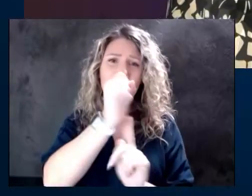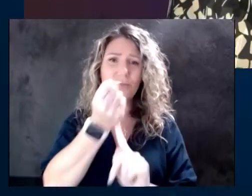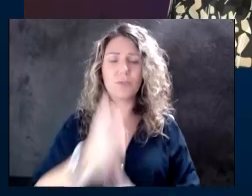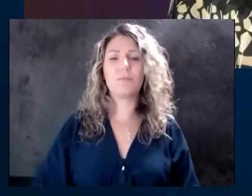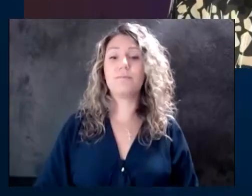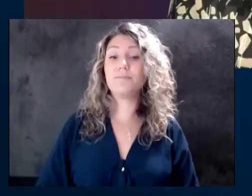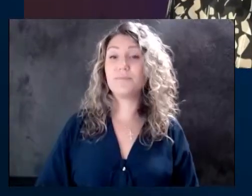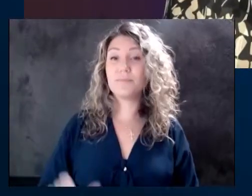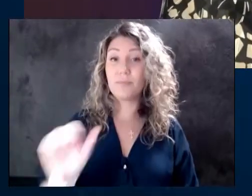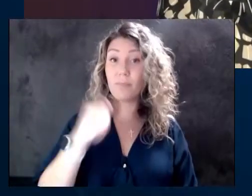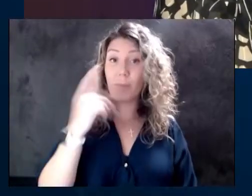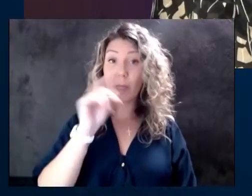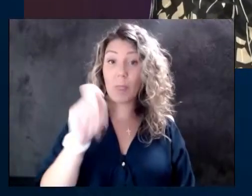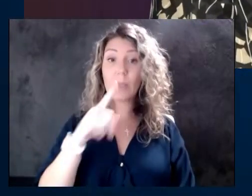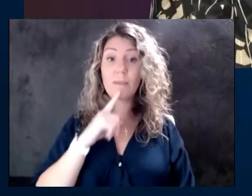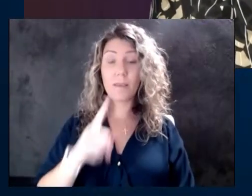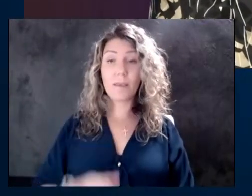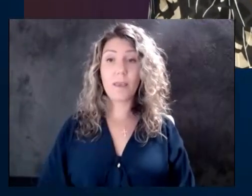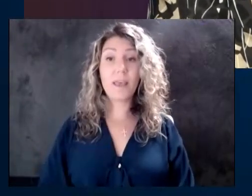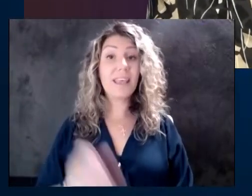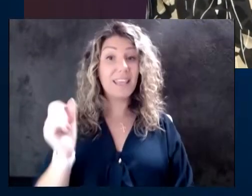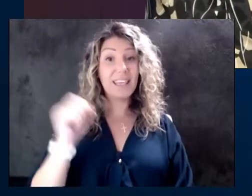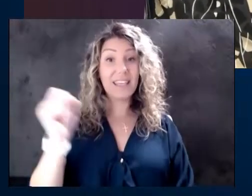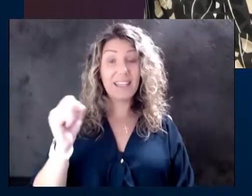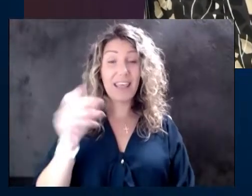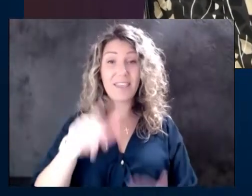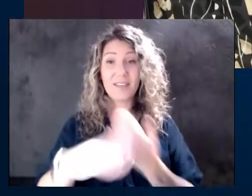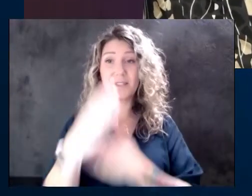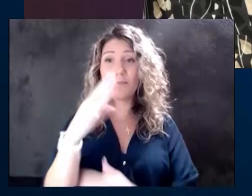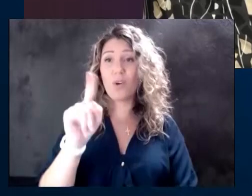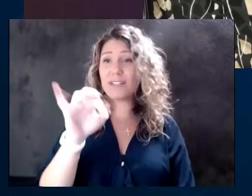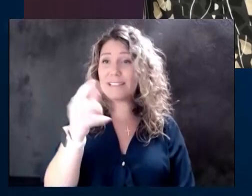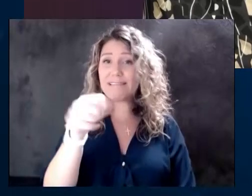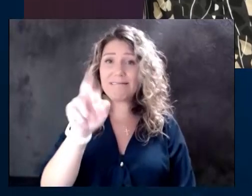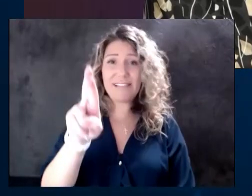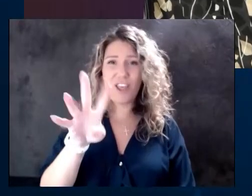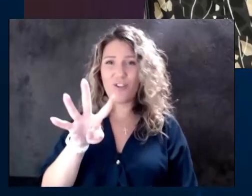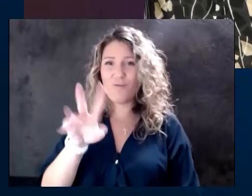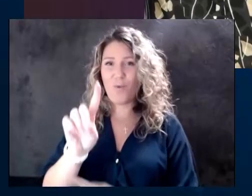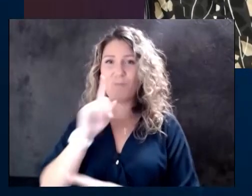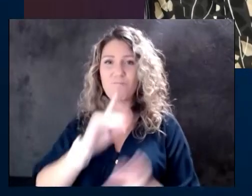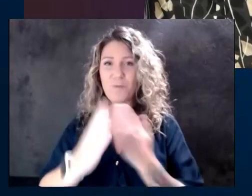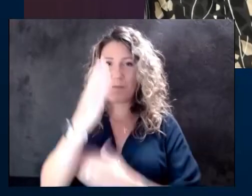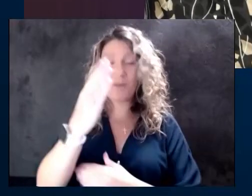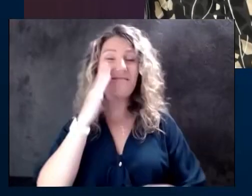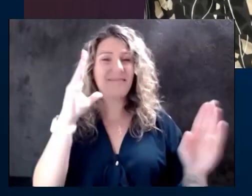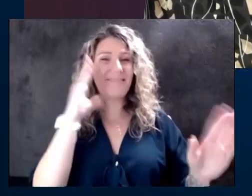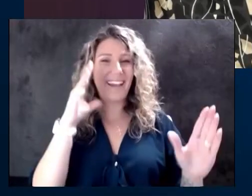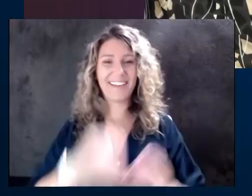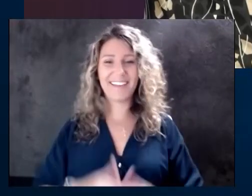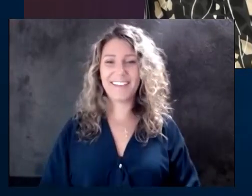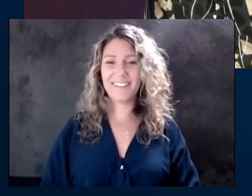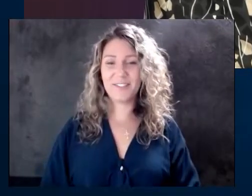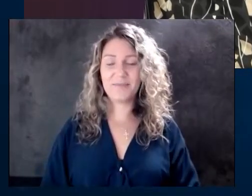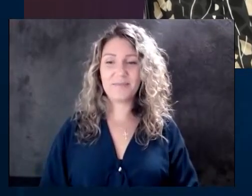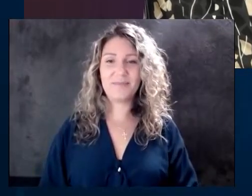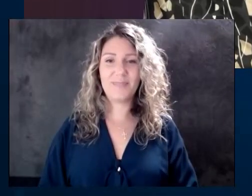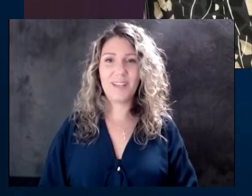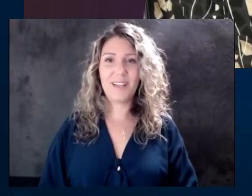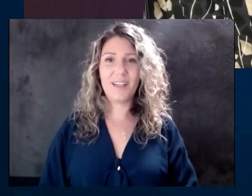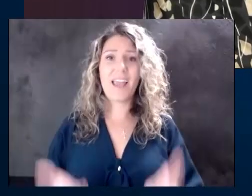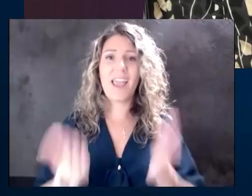today? Hi, I have a question this morning. Hey, it's Taylor at 41. Good morning. Hey. Taylor. I want to ask about